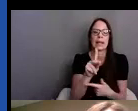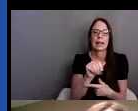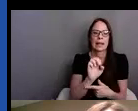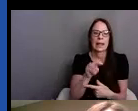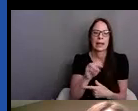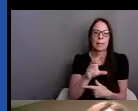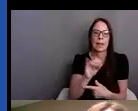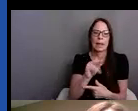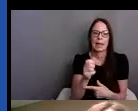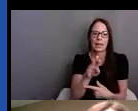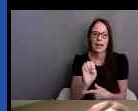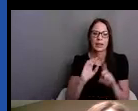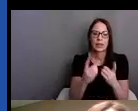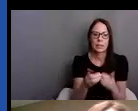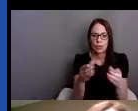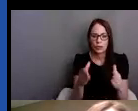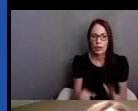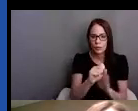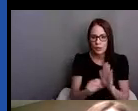Force, Dr. Laura L. Klein,